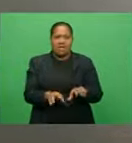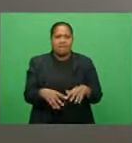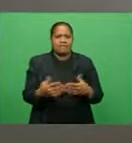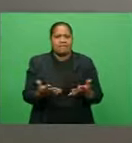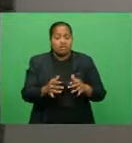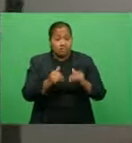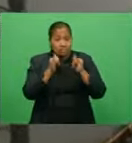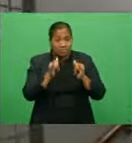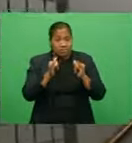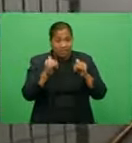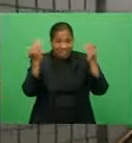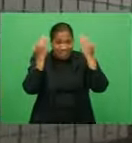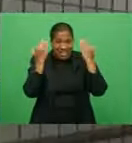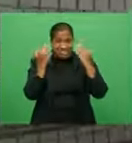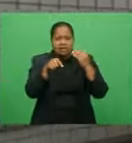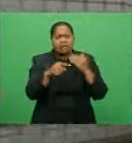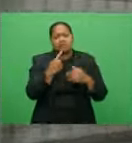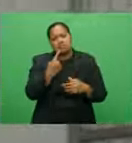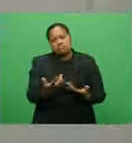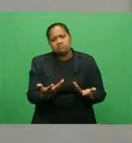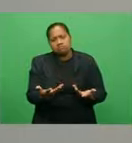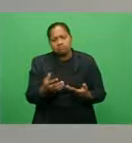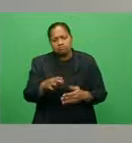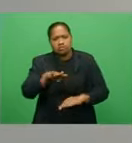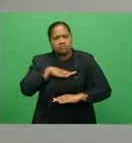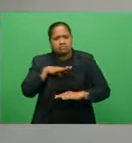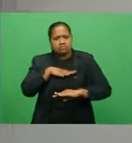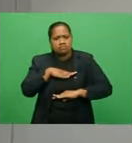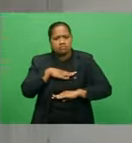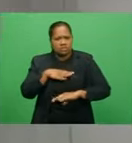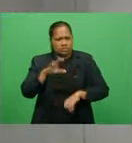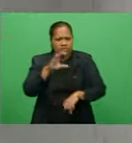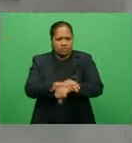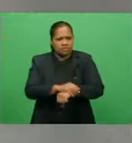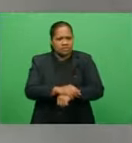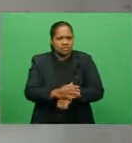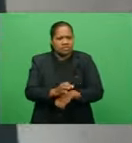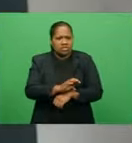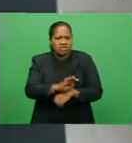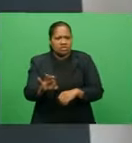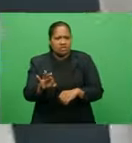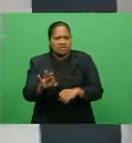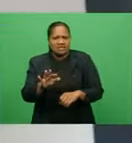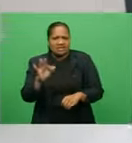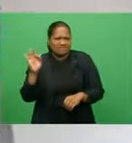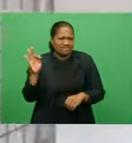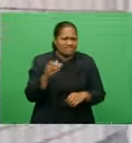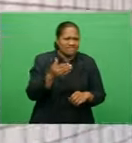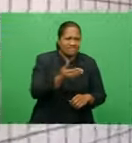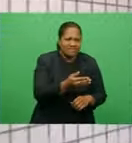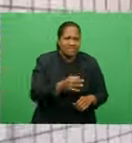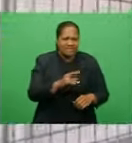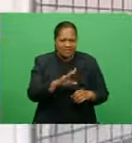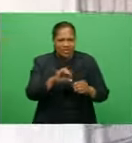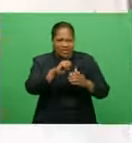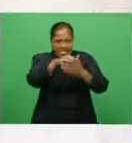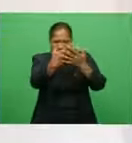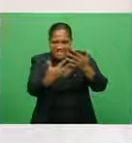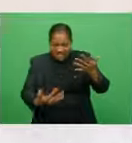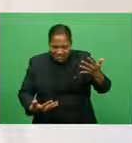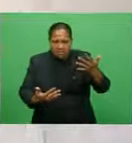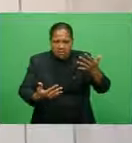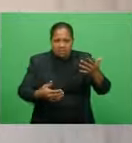ruled he was satisfied beyond a reasonable doubt that police had not compelled the accused to make an incriminating statement. He says the